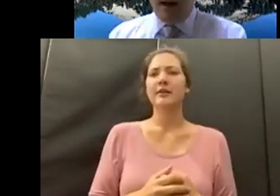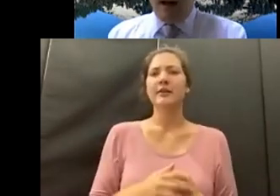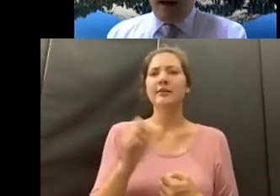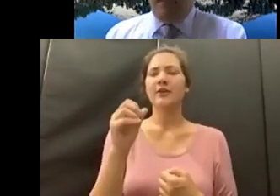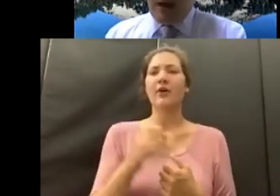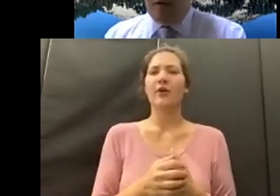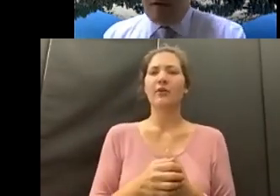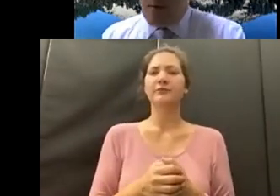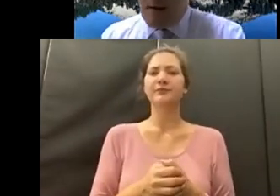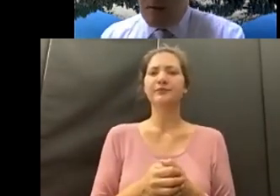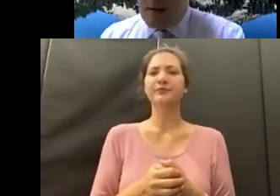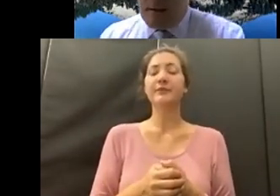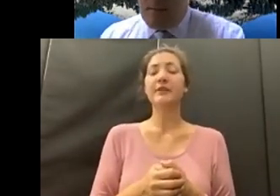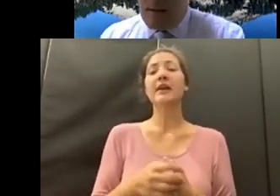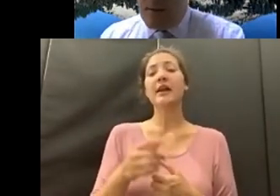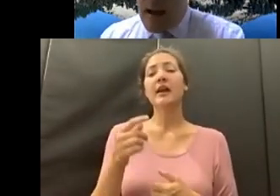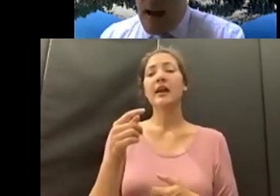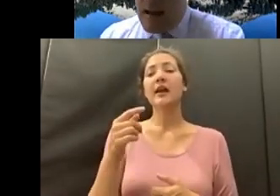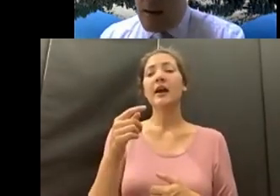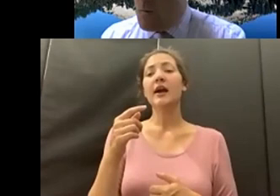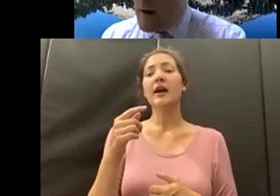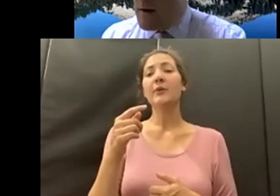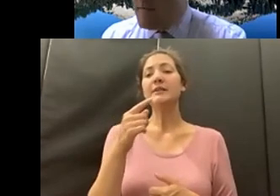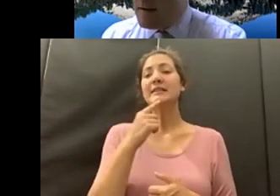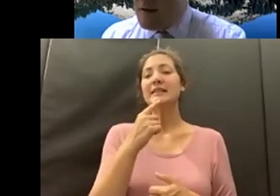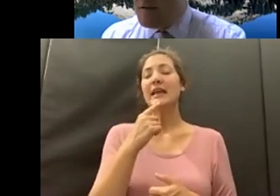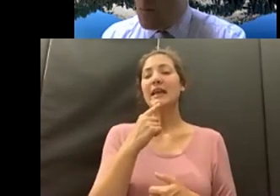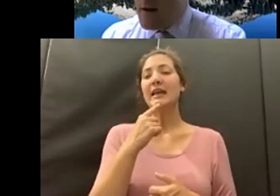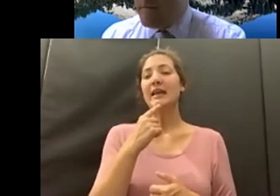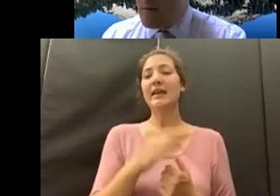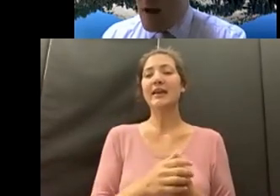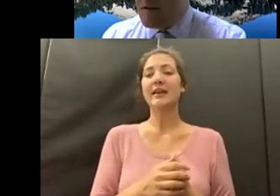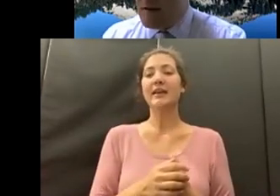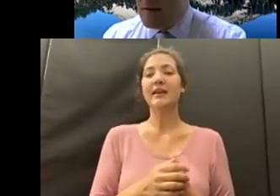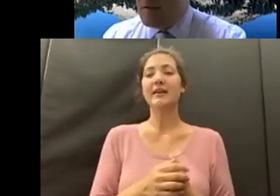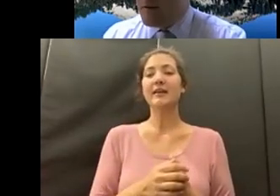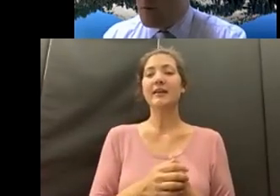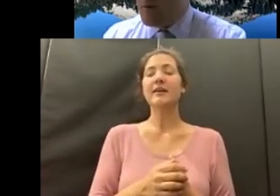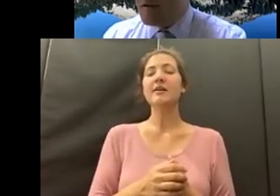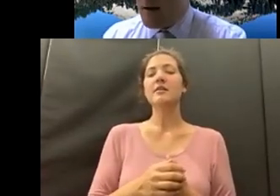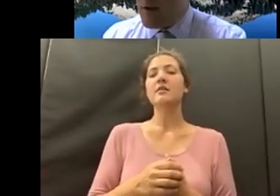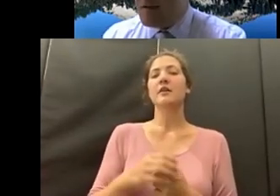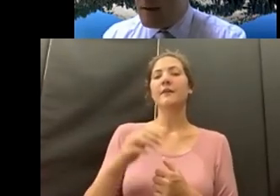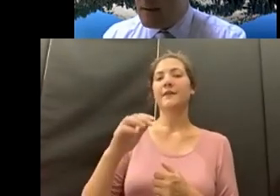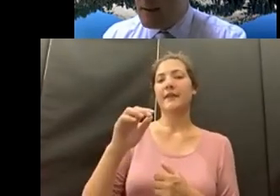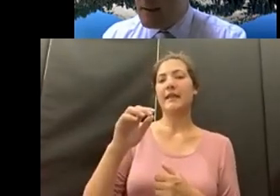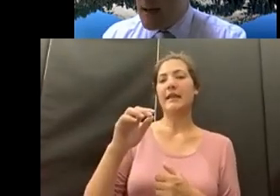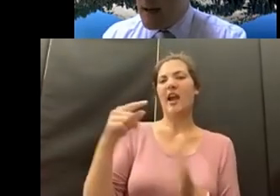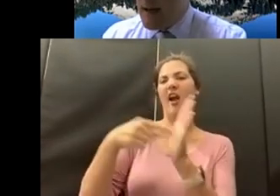people. I would say though about the meal thing, I am aware of at least one senior affordable housing complex